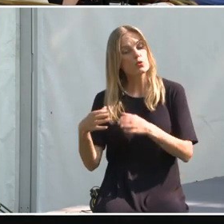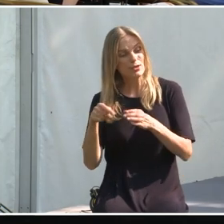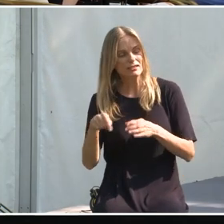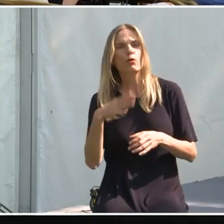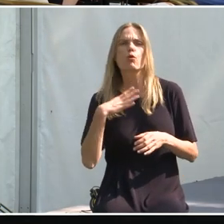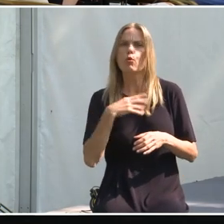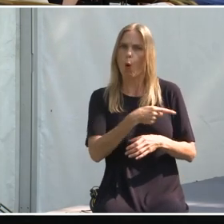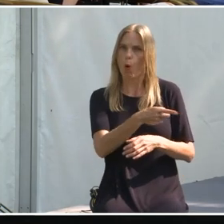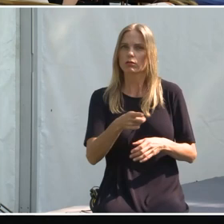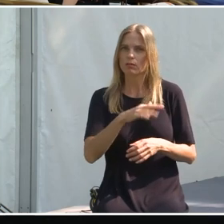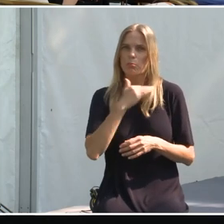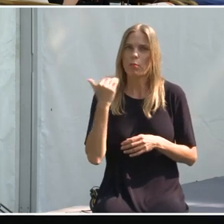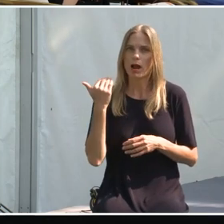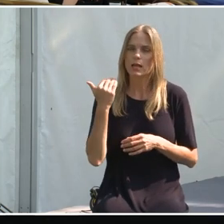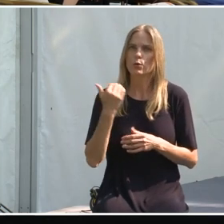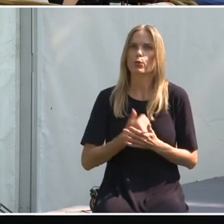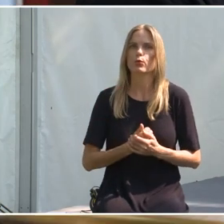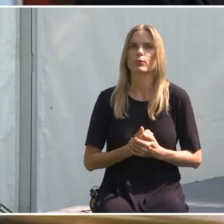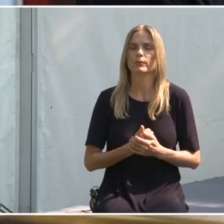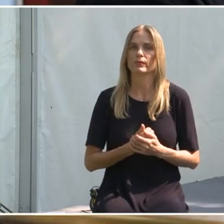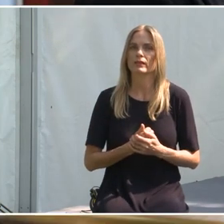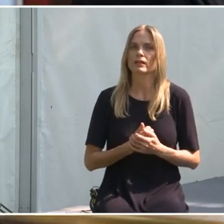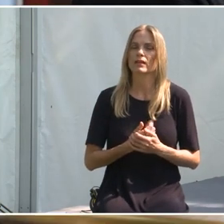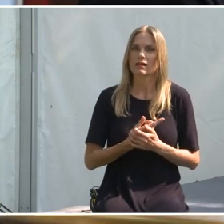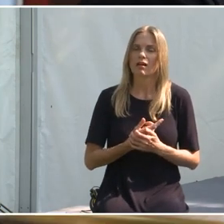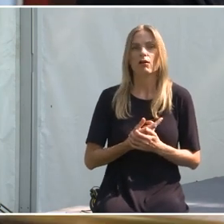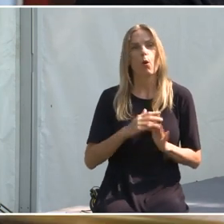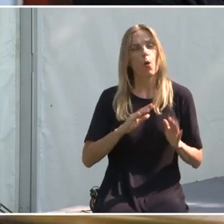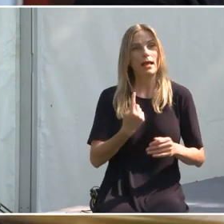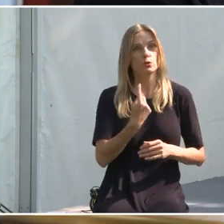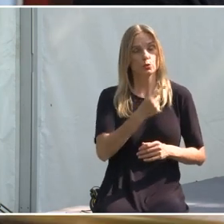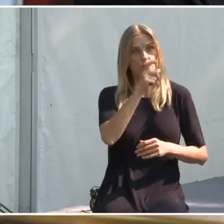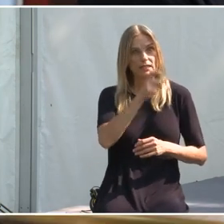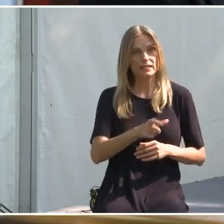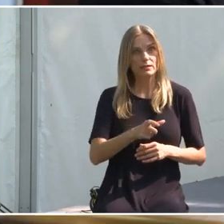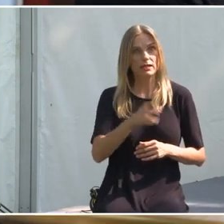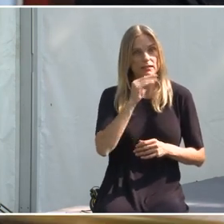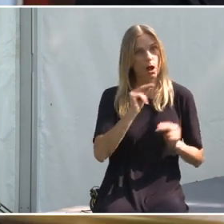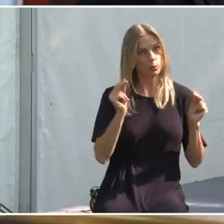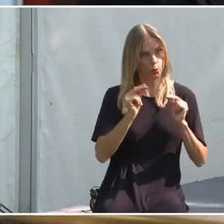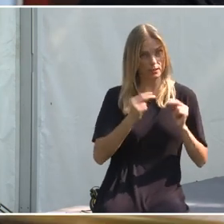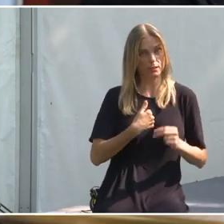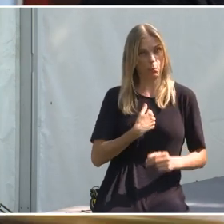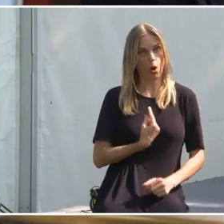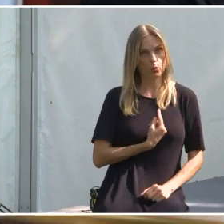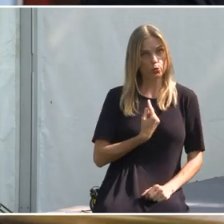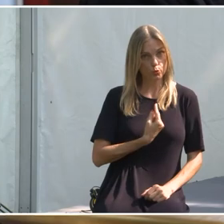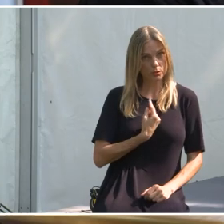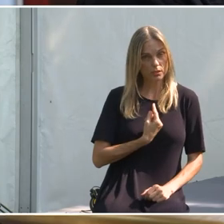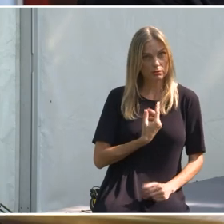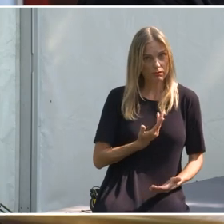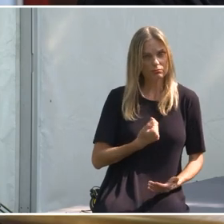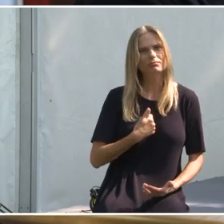So can one person really say or admit, I actually feel lonely? And what I see often,